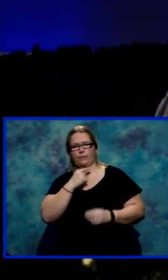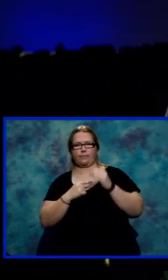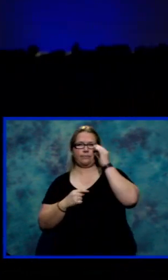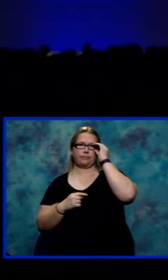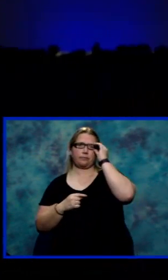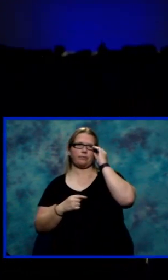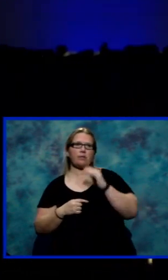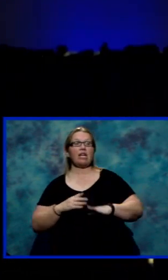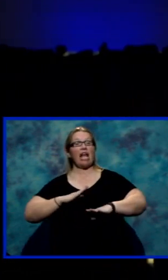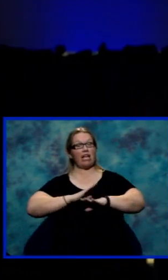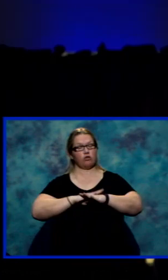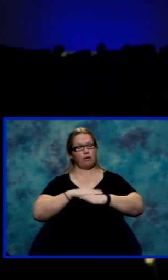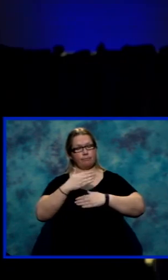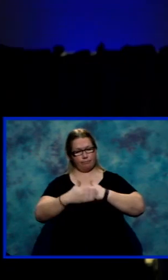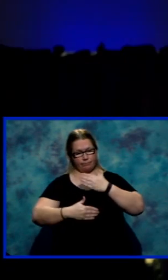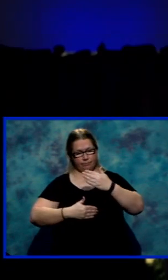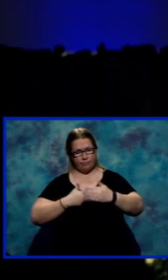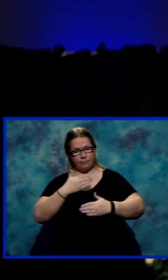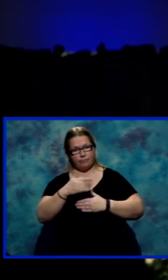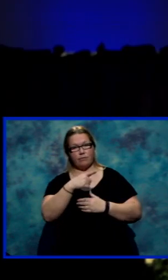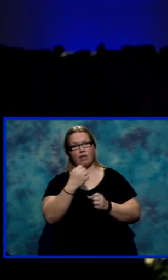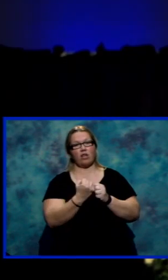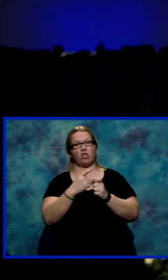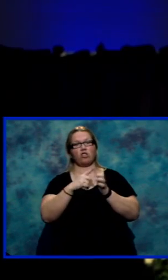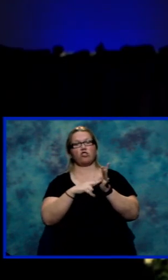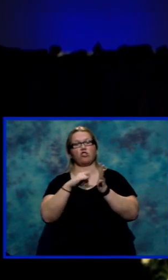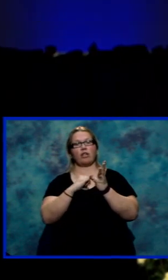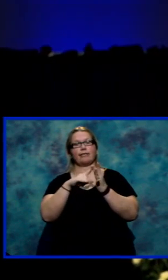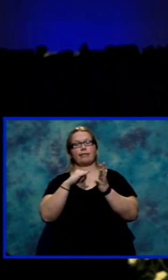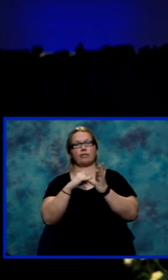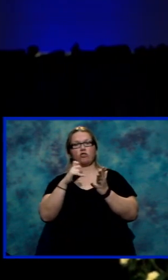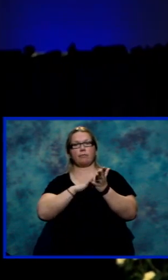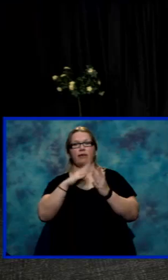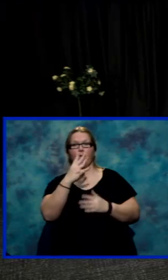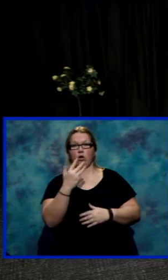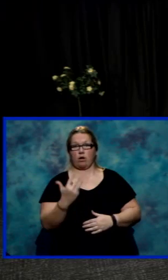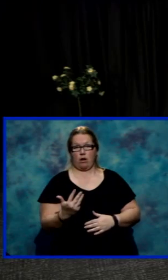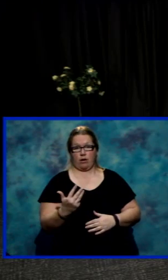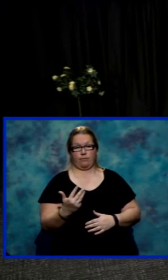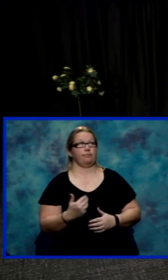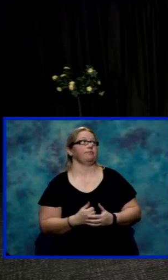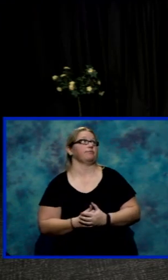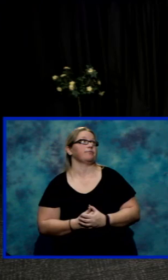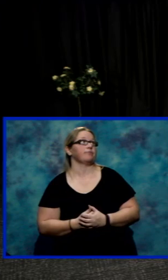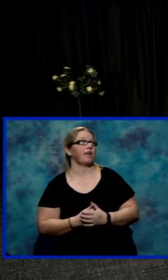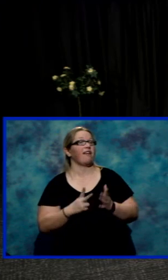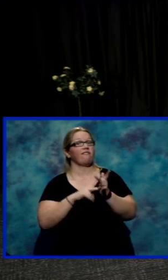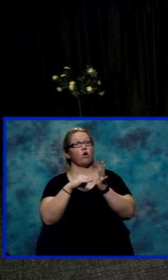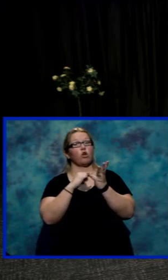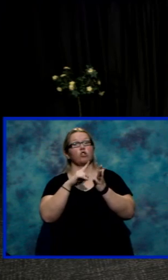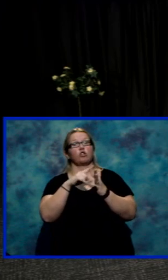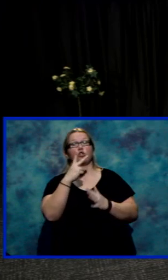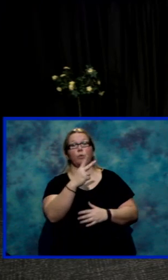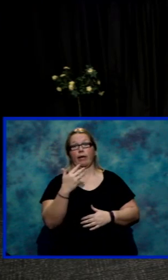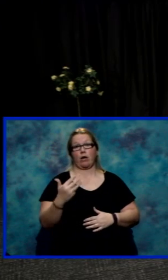And time passed. And we come to Genesis chapter 49. And in Genesis chapter 49 and verse 29,